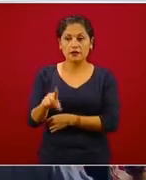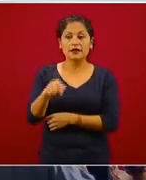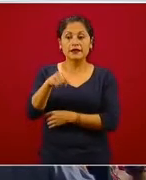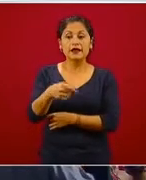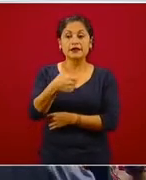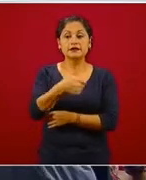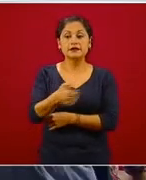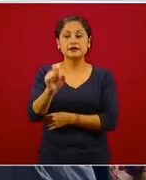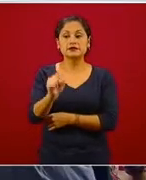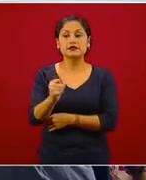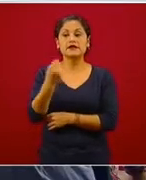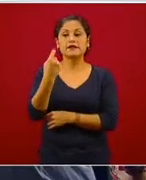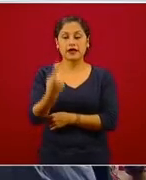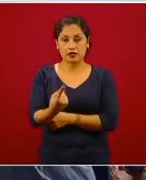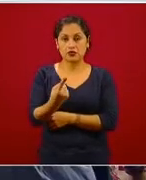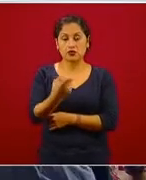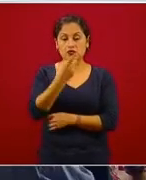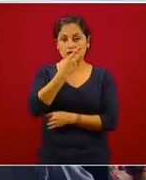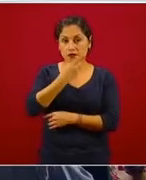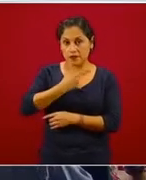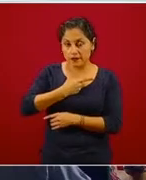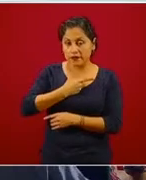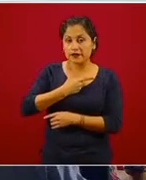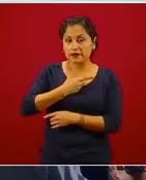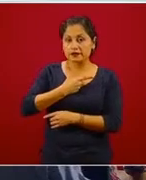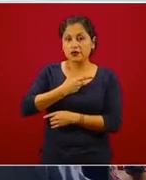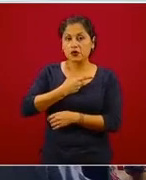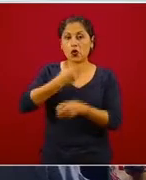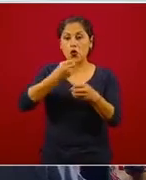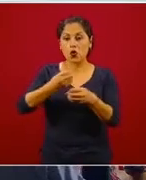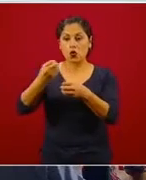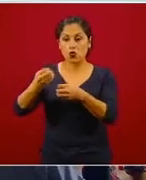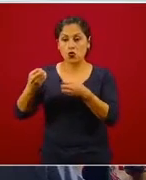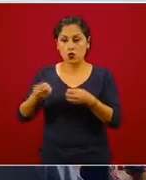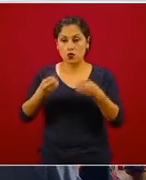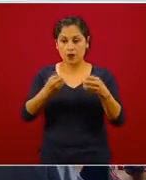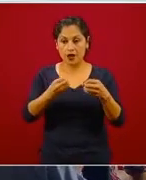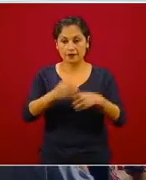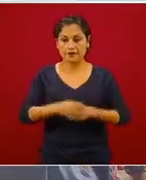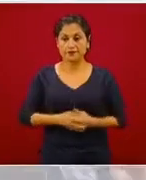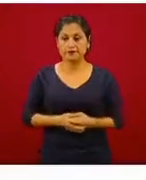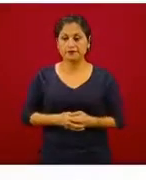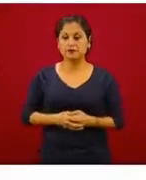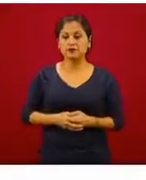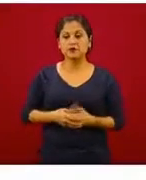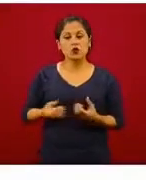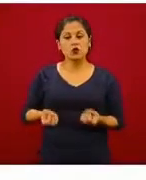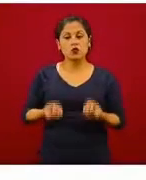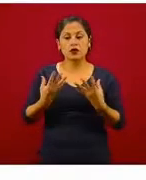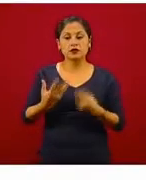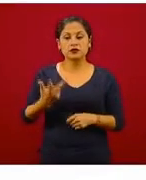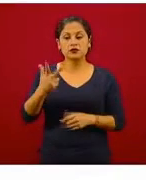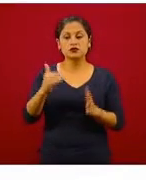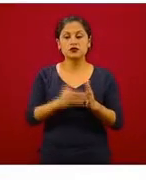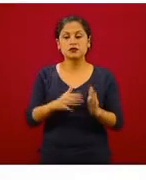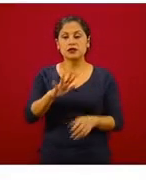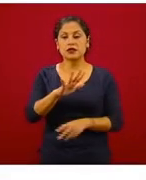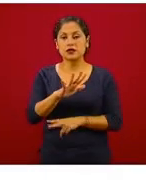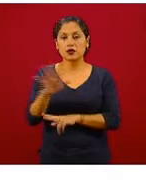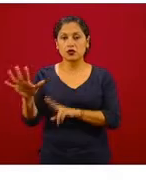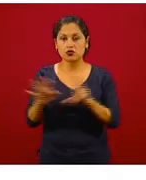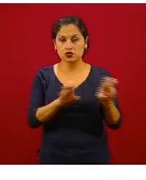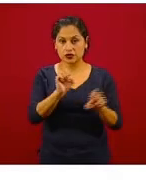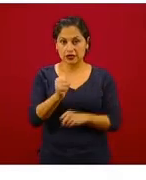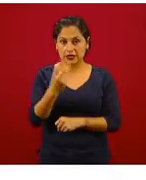739 reporting COVID hospitals from our network that are telling us about their occupancy rates. So